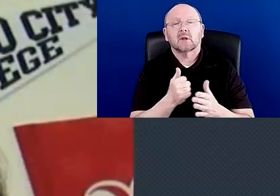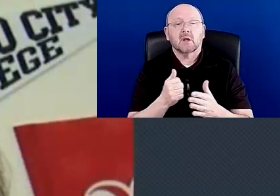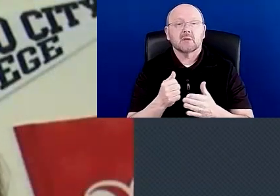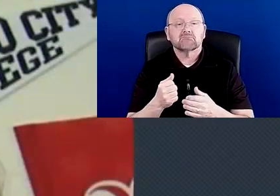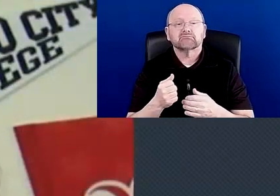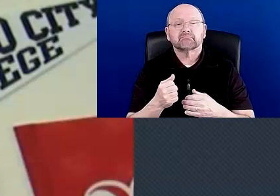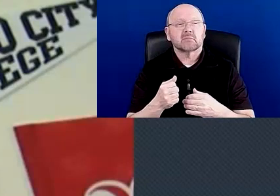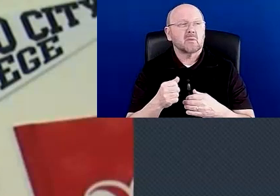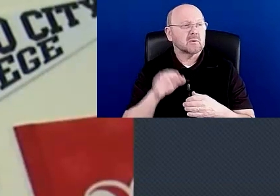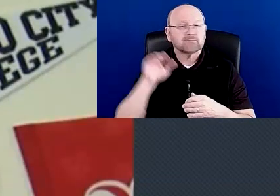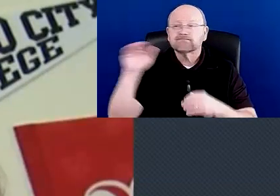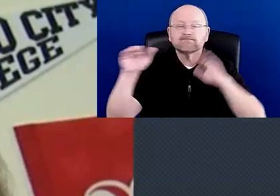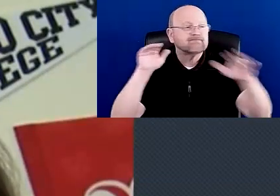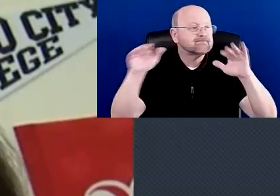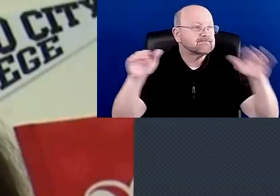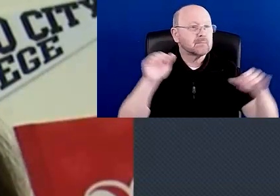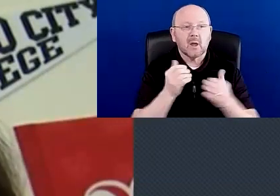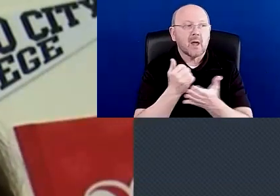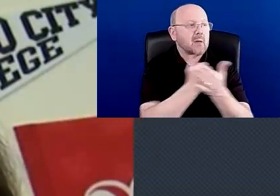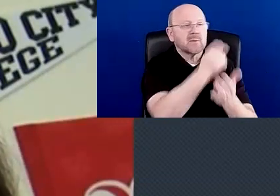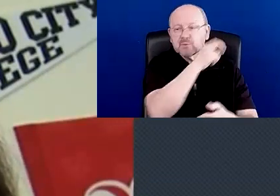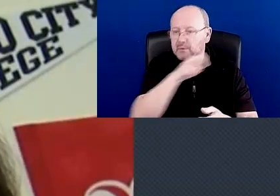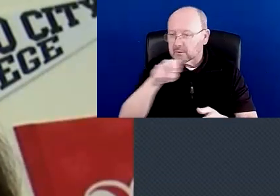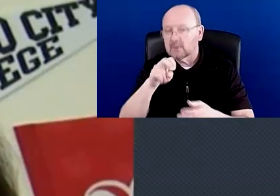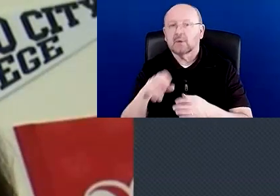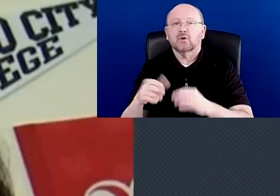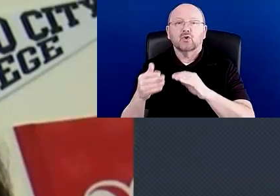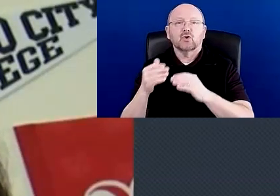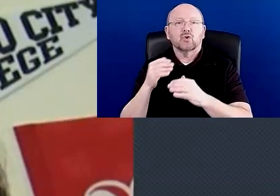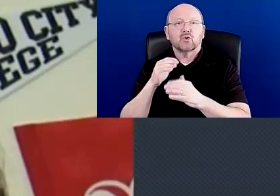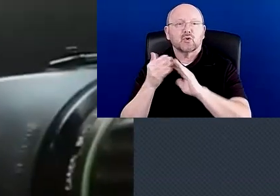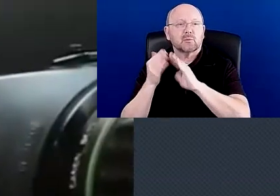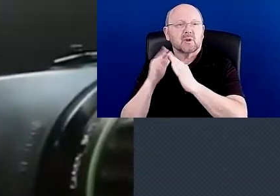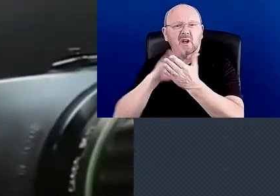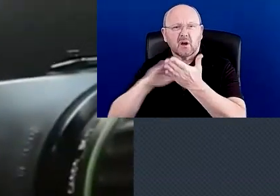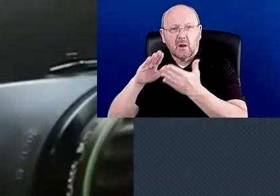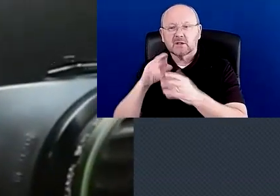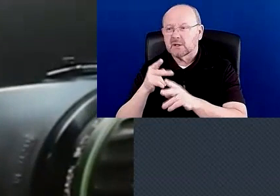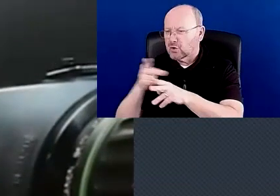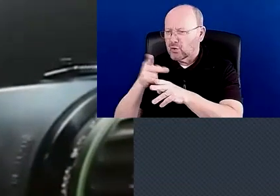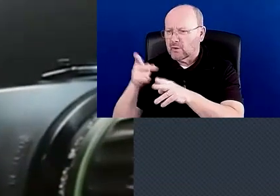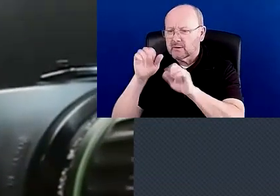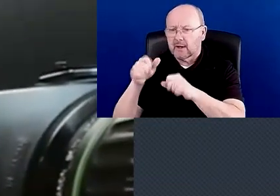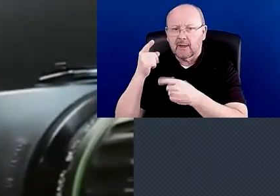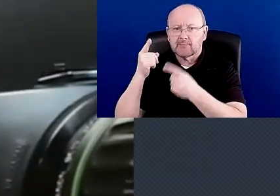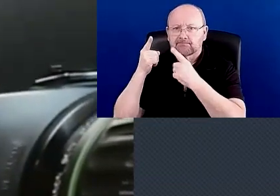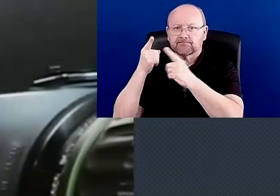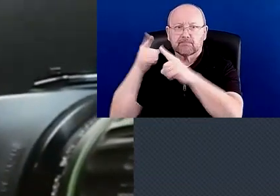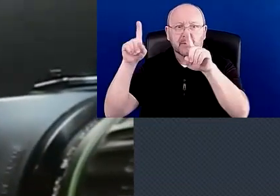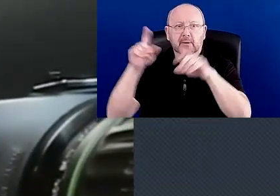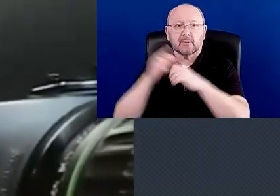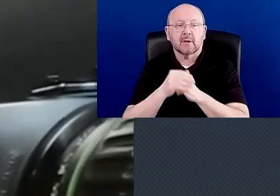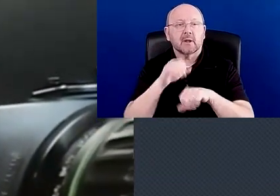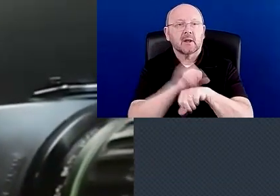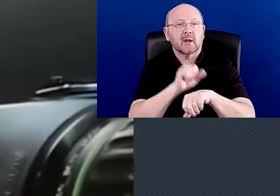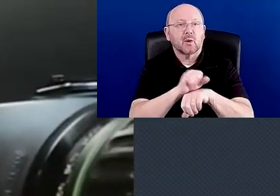onboarding, we're transitioning those students into community college and career pathways. Those students work with a designated adult